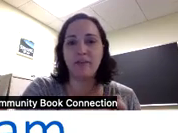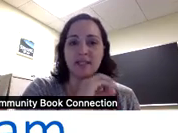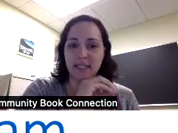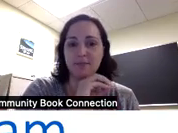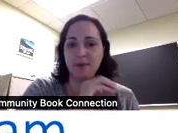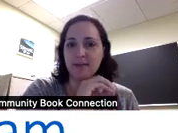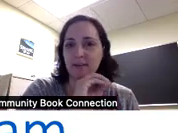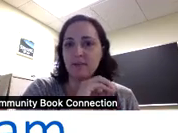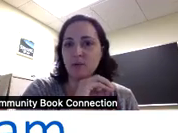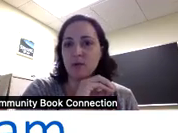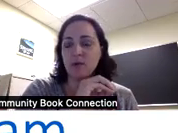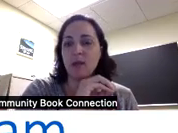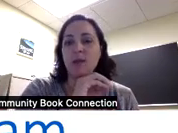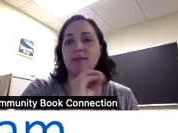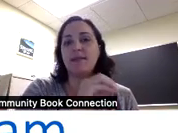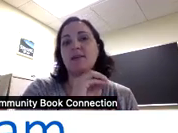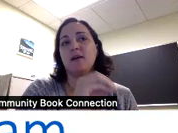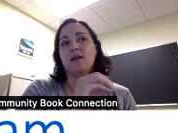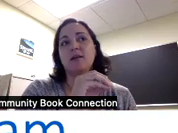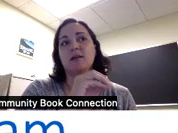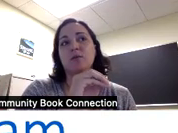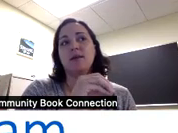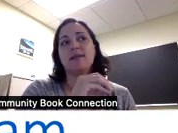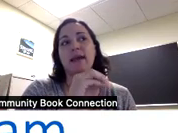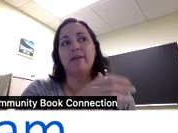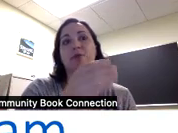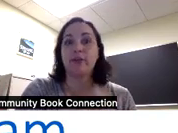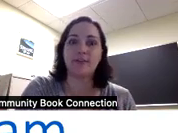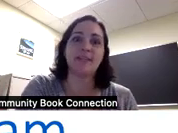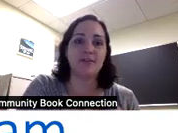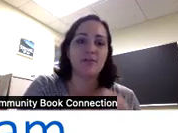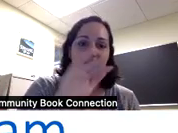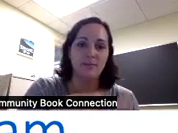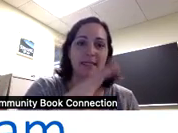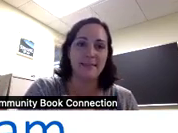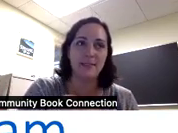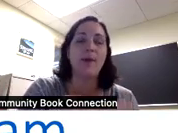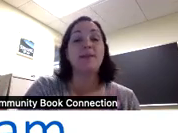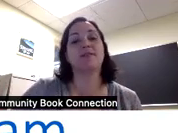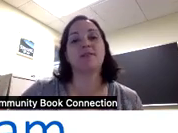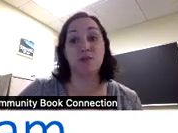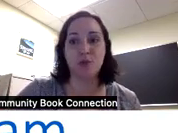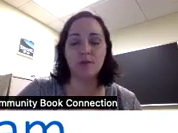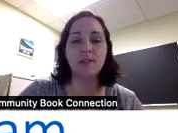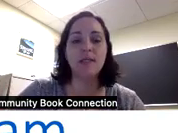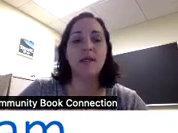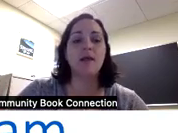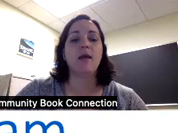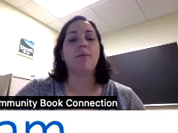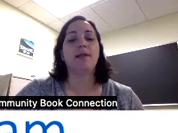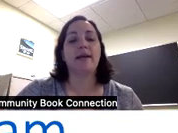like parrotfish that eat parts of the coral, but these are ones that have predators here. So their population is